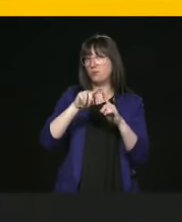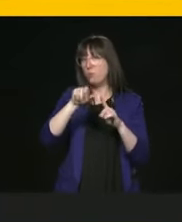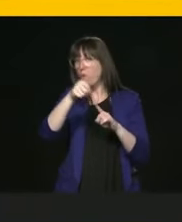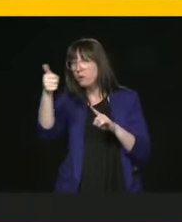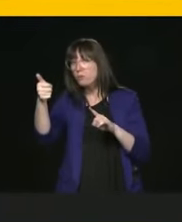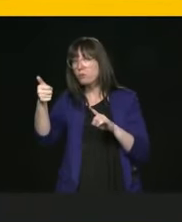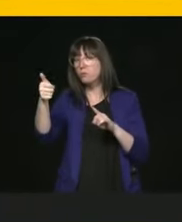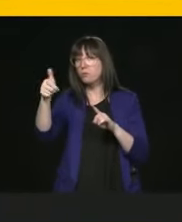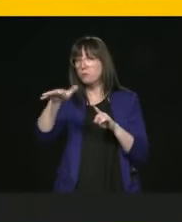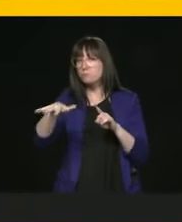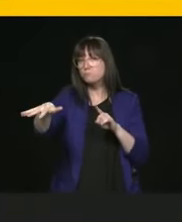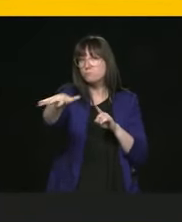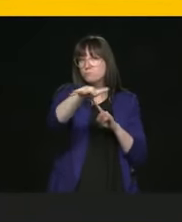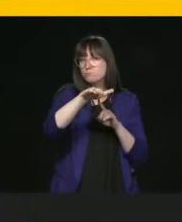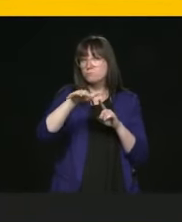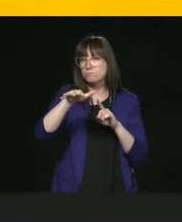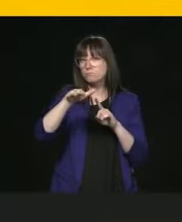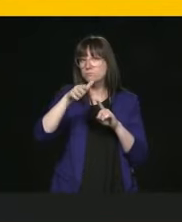groups?